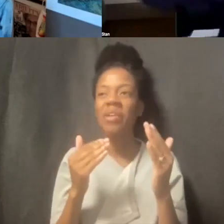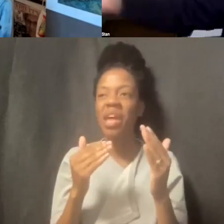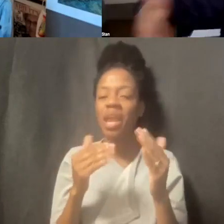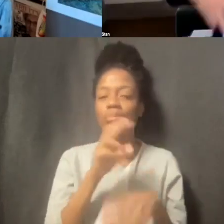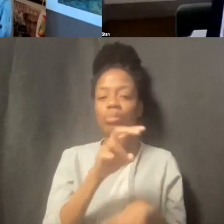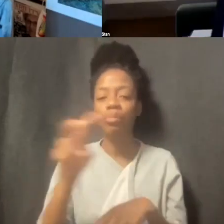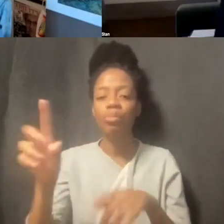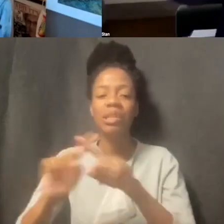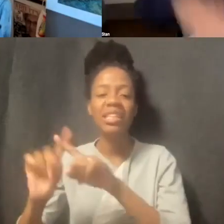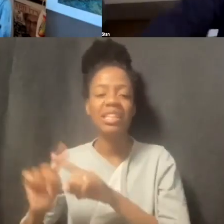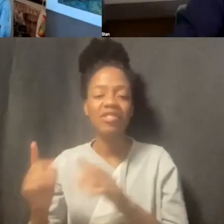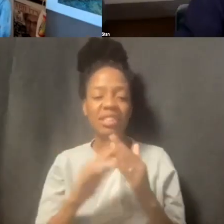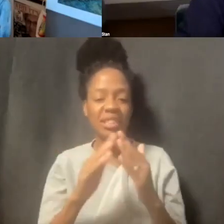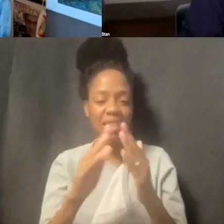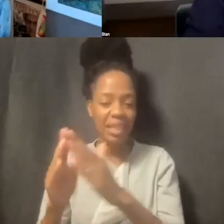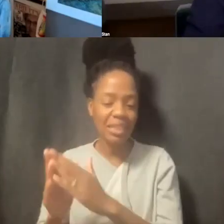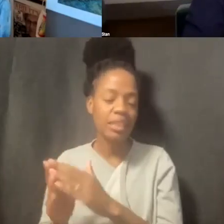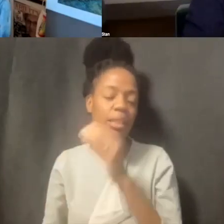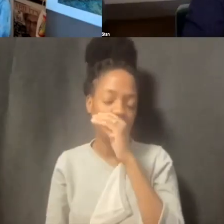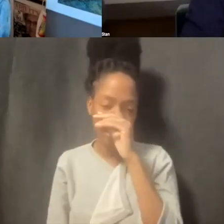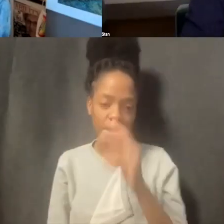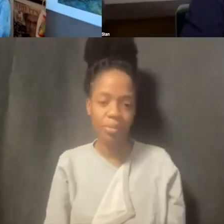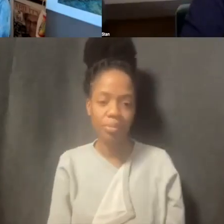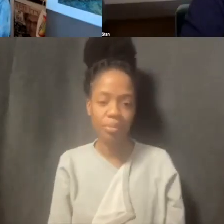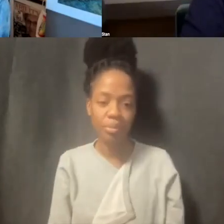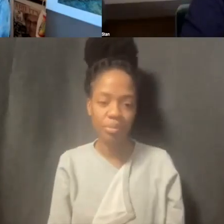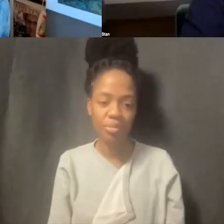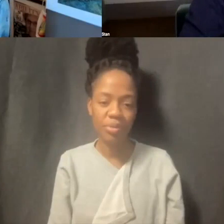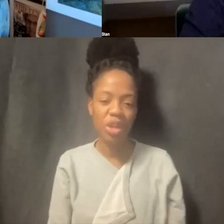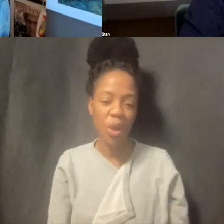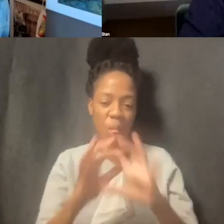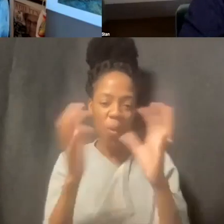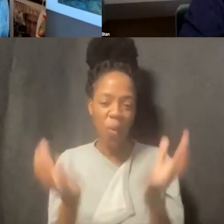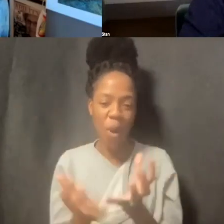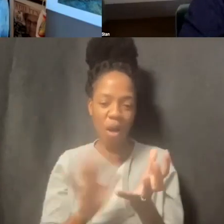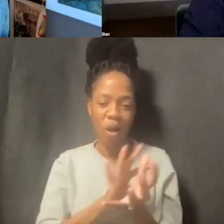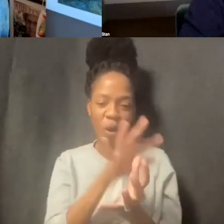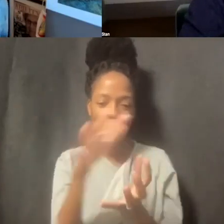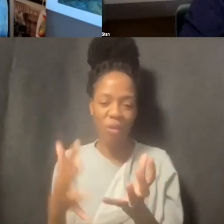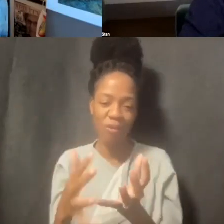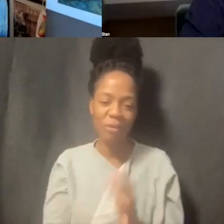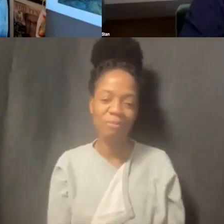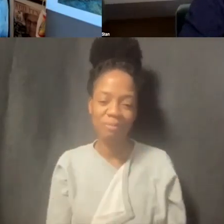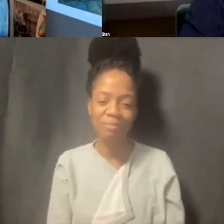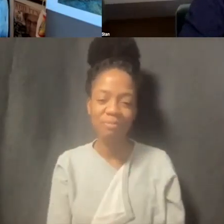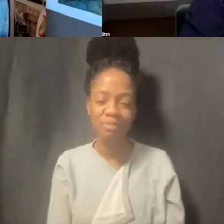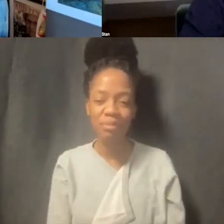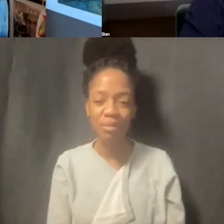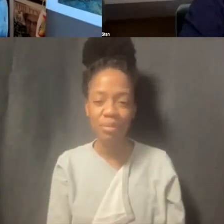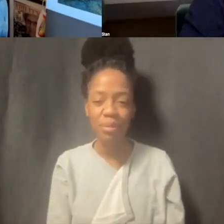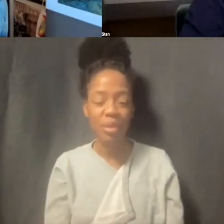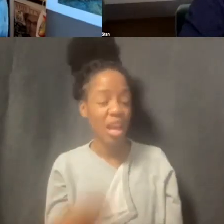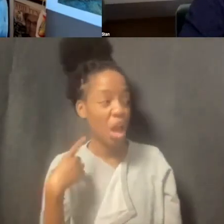and London and, you know, yeah, the world. The world. All right. So, well, we got to get out to New